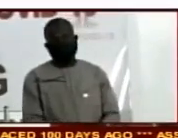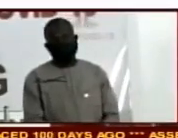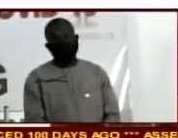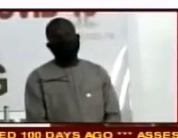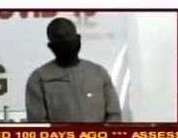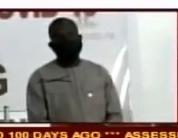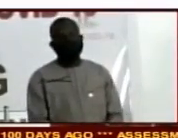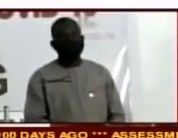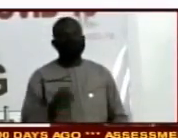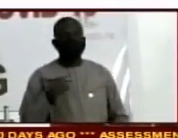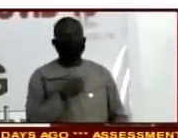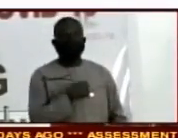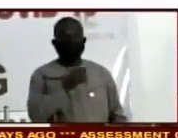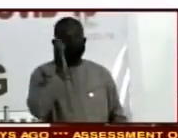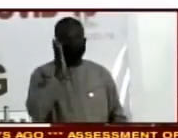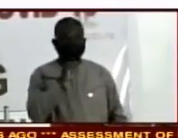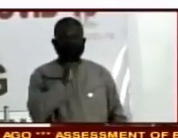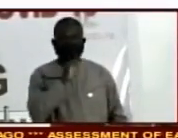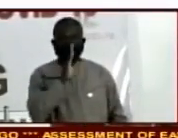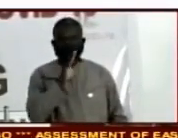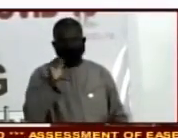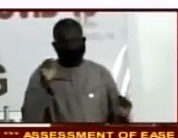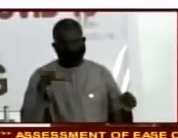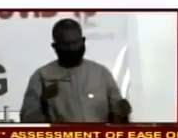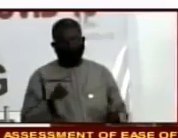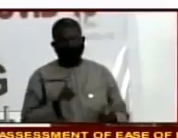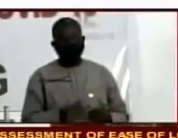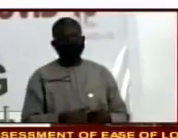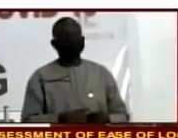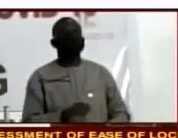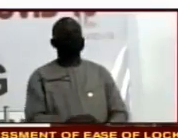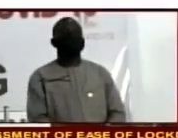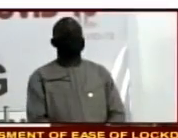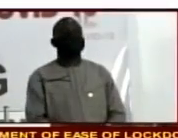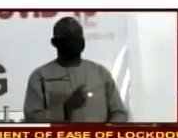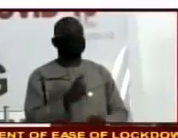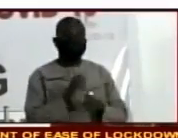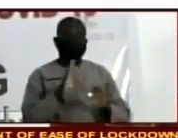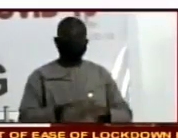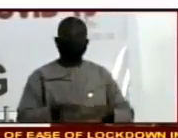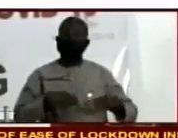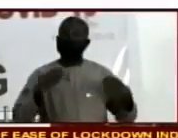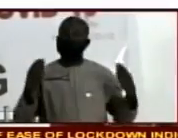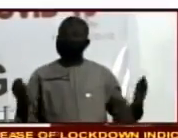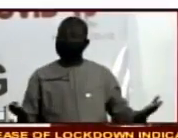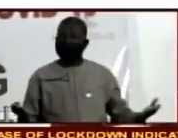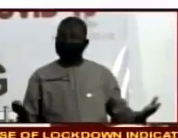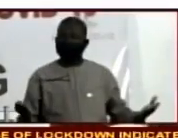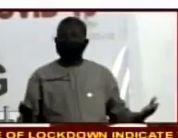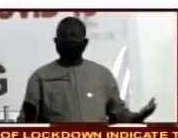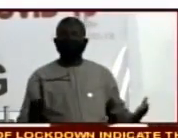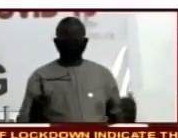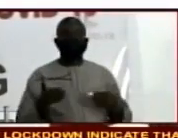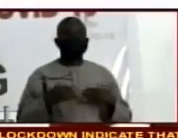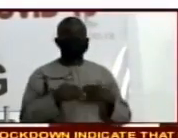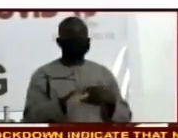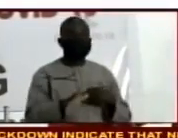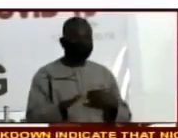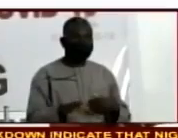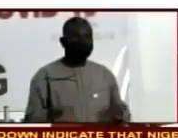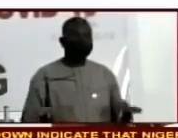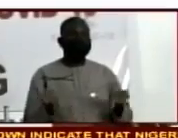We would not be able to just open up after closing for